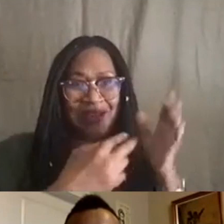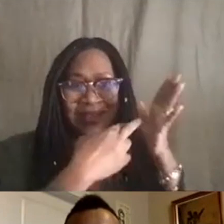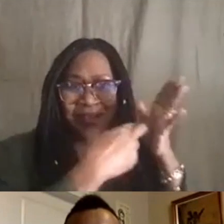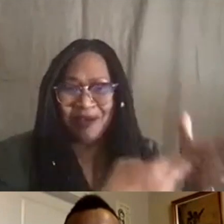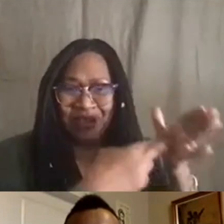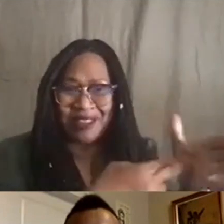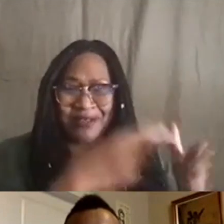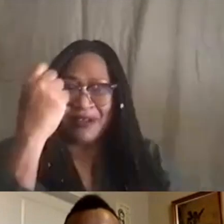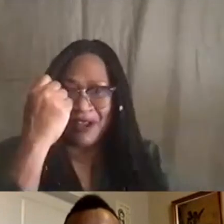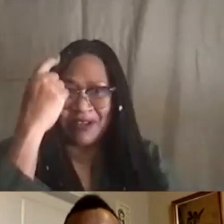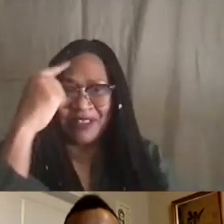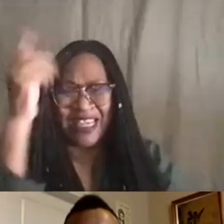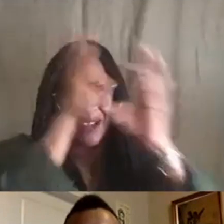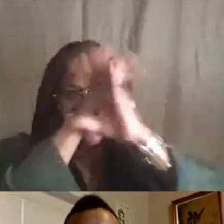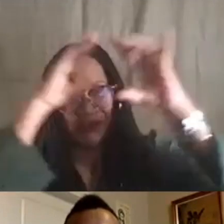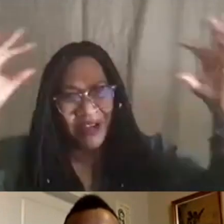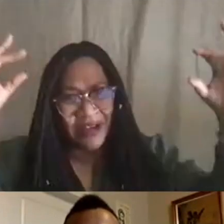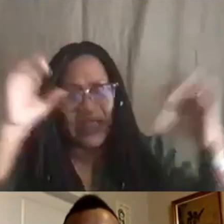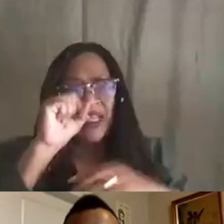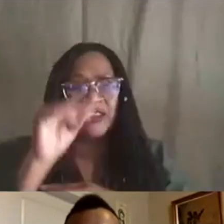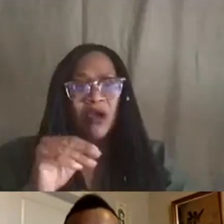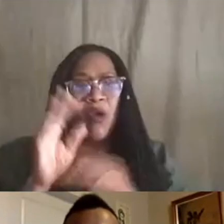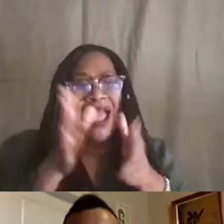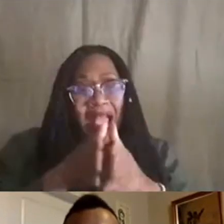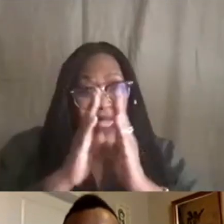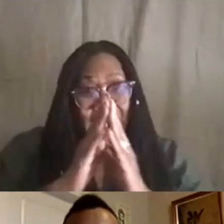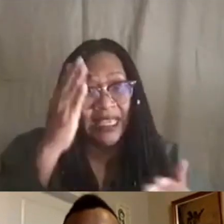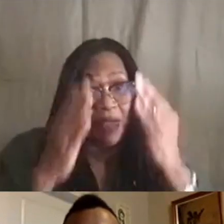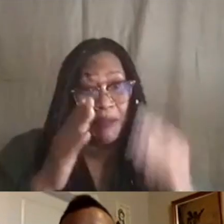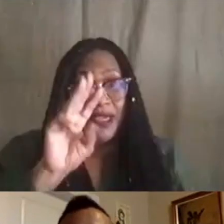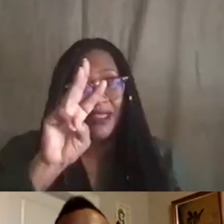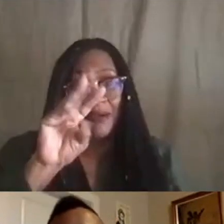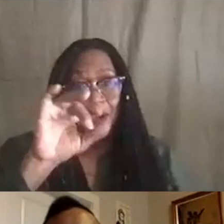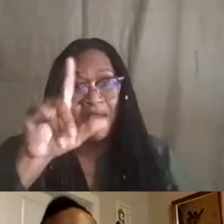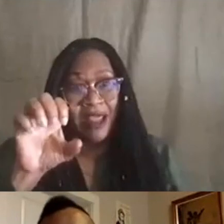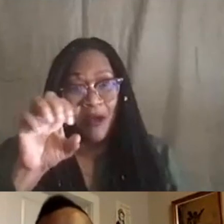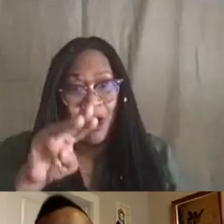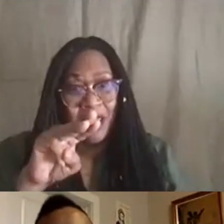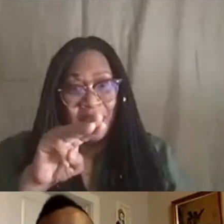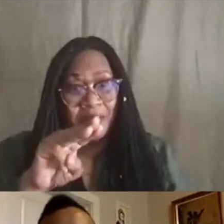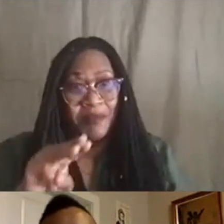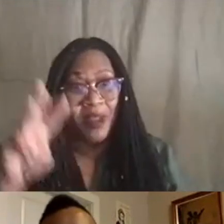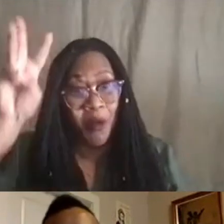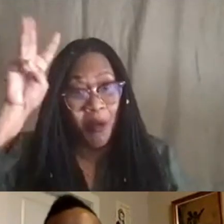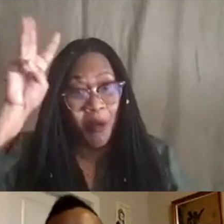imagery historically. So I'm wondering if, William, if you would start us off by talking about how you